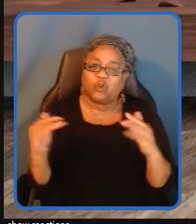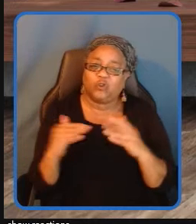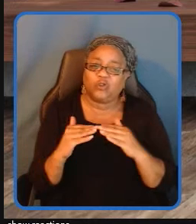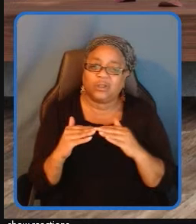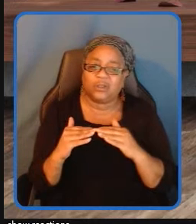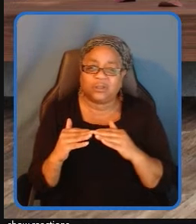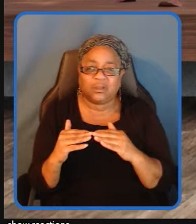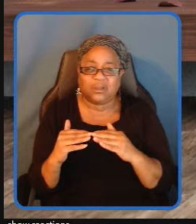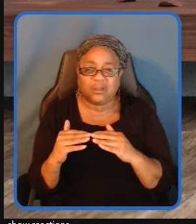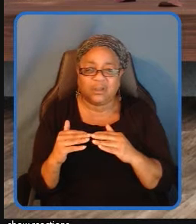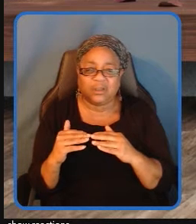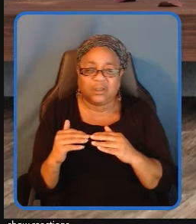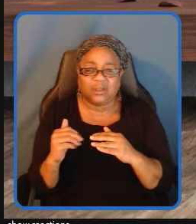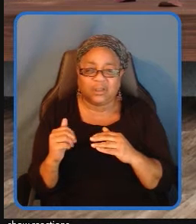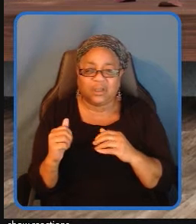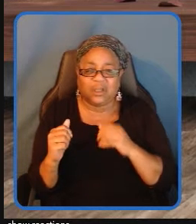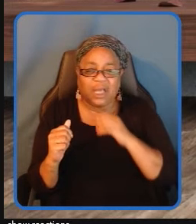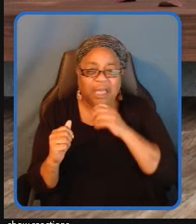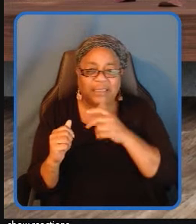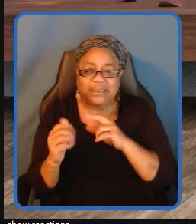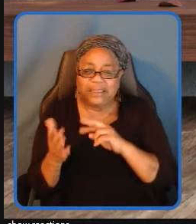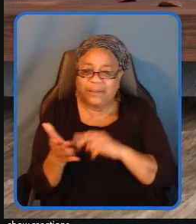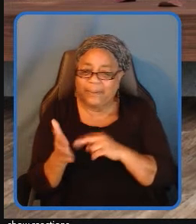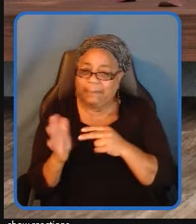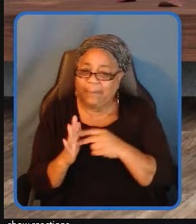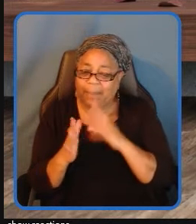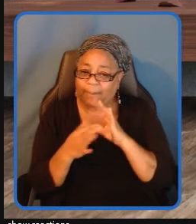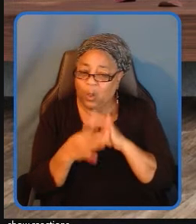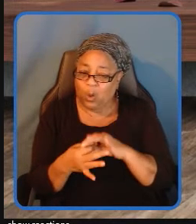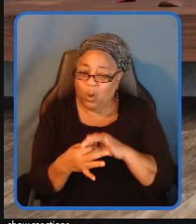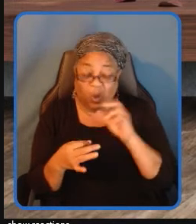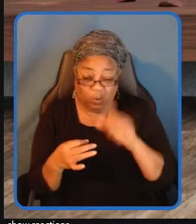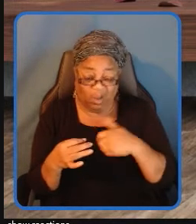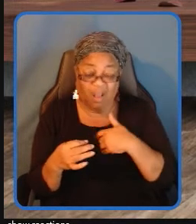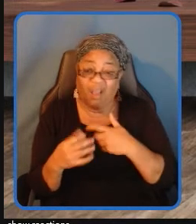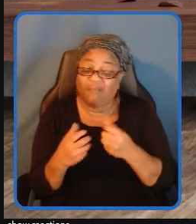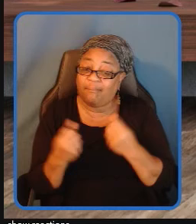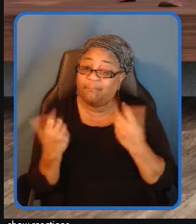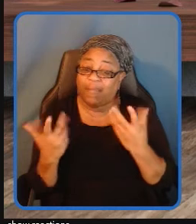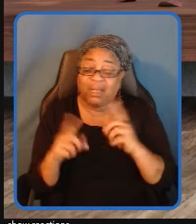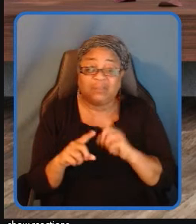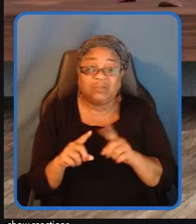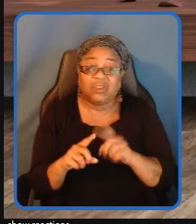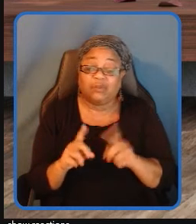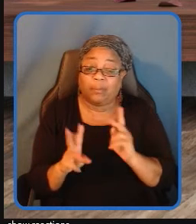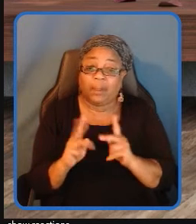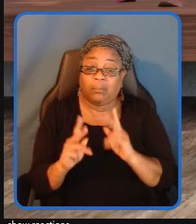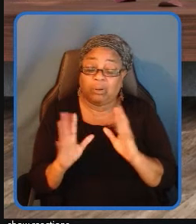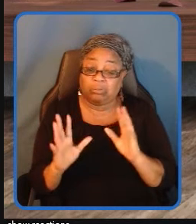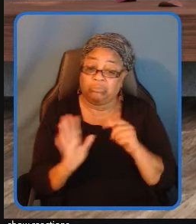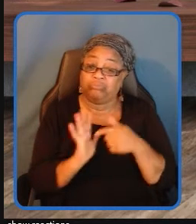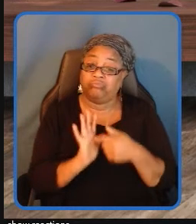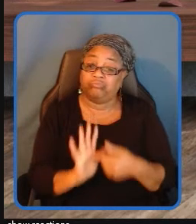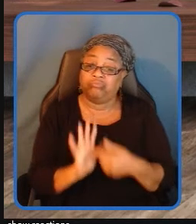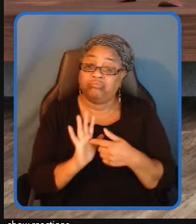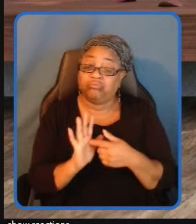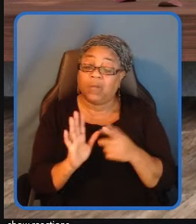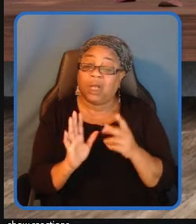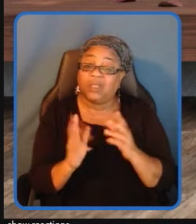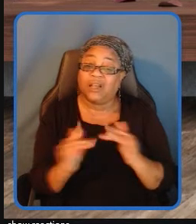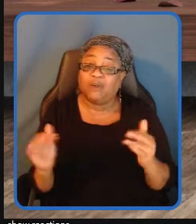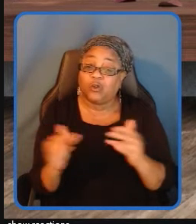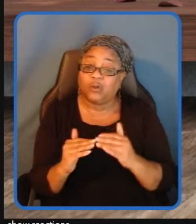inclusion. Diversity doesn't mean belonging. You can have a lot of people there, and that's diversity. It doesn't tell you what the